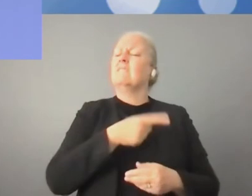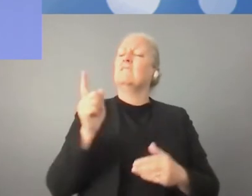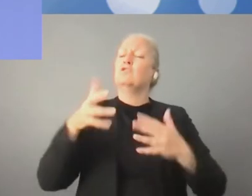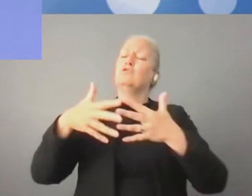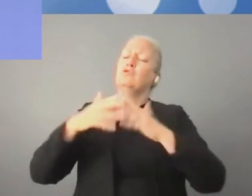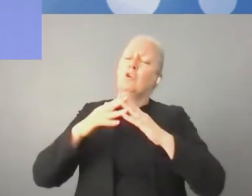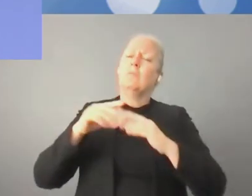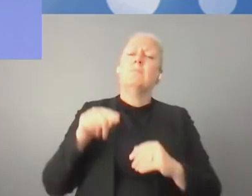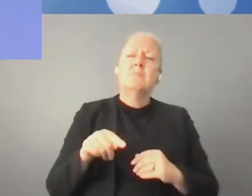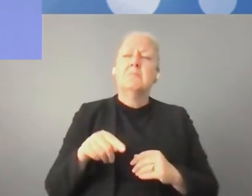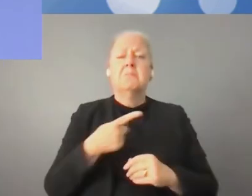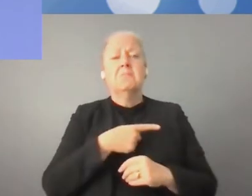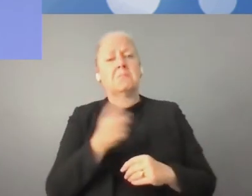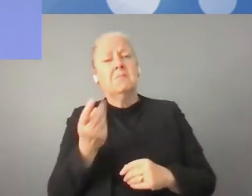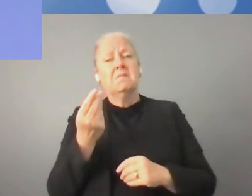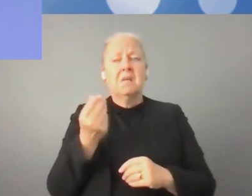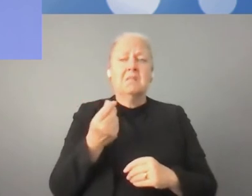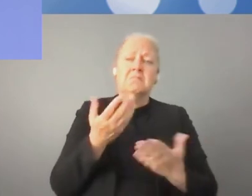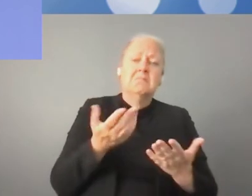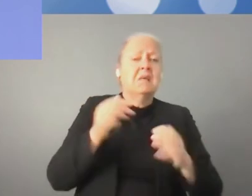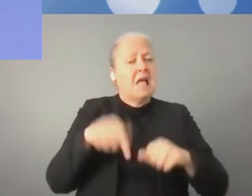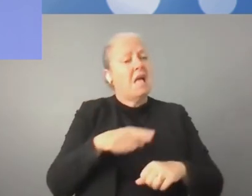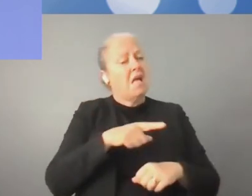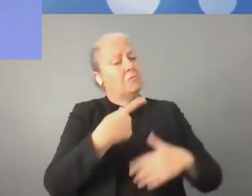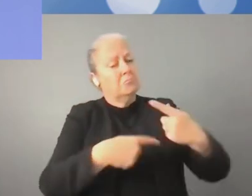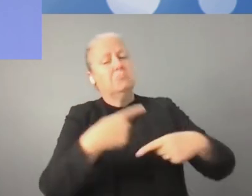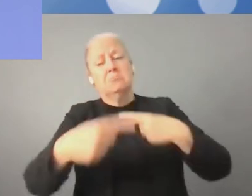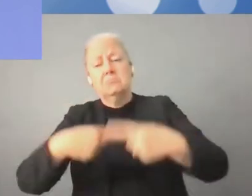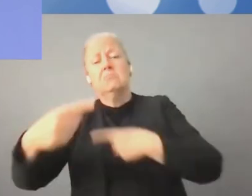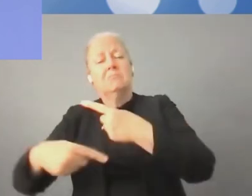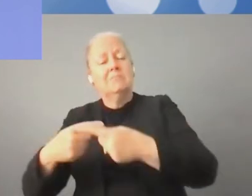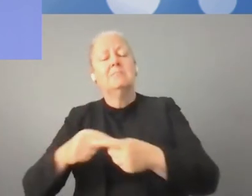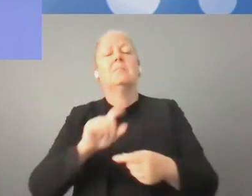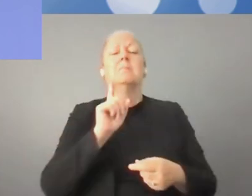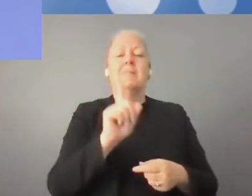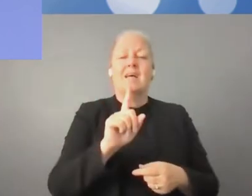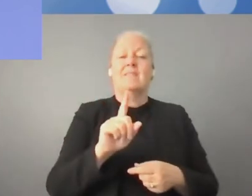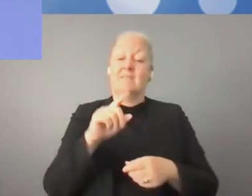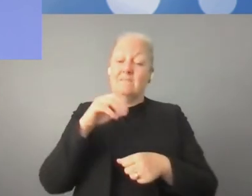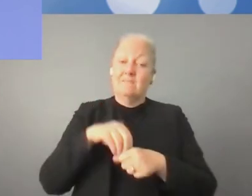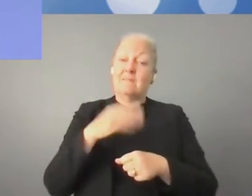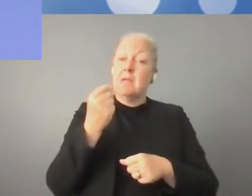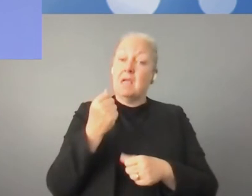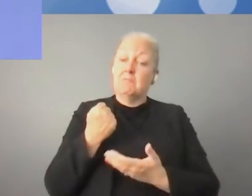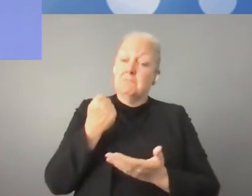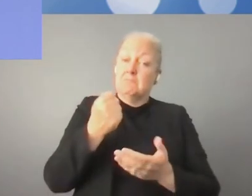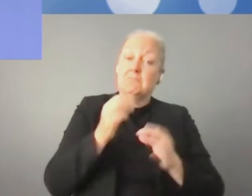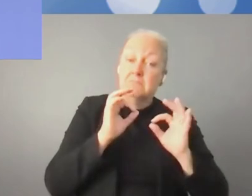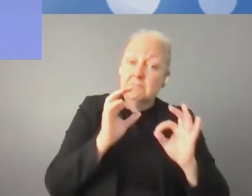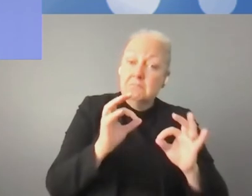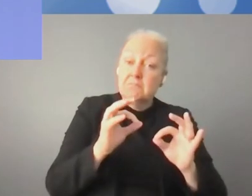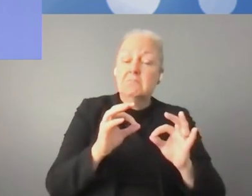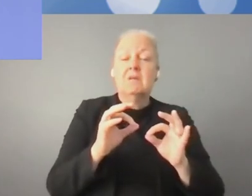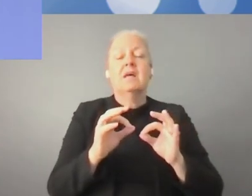work depends on the situation everything goes as long as the investment conditions are favorable for the startup such as well